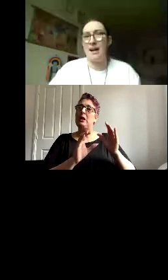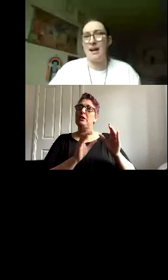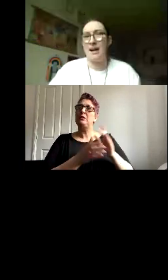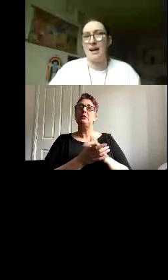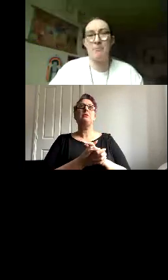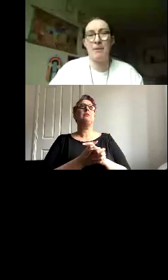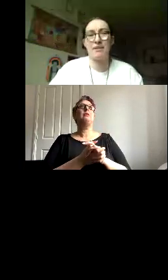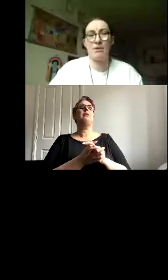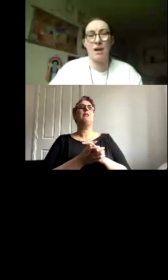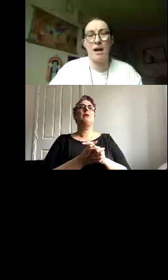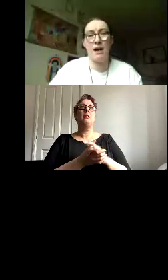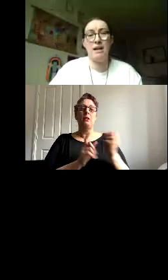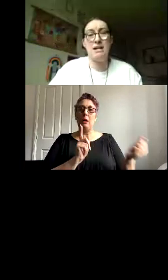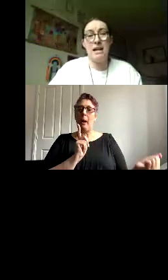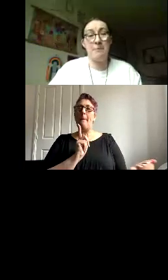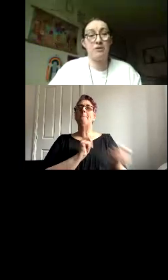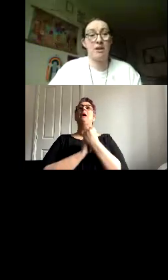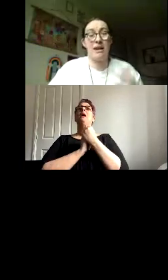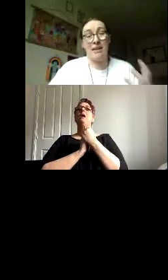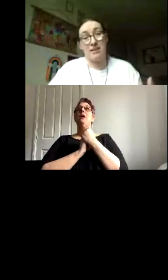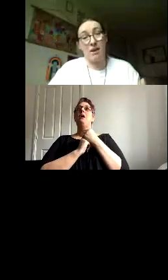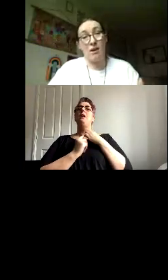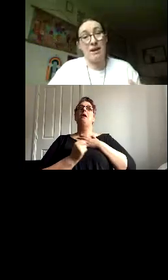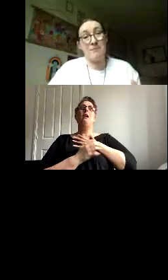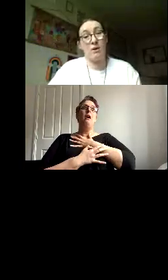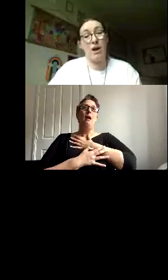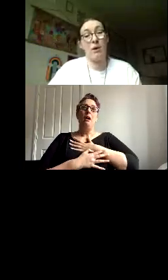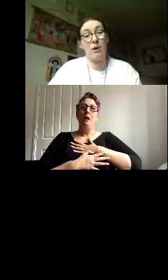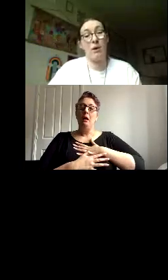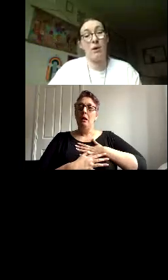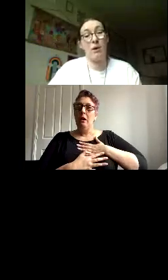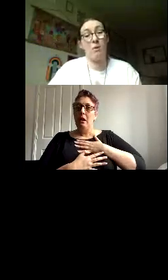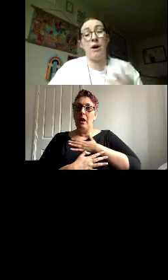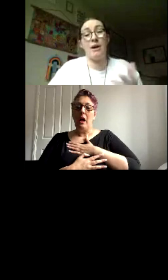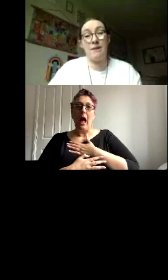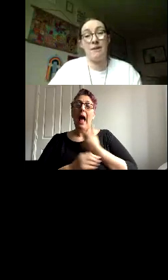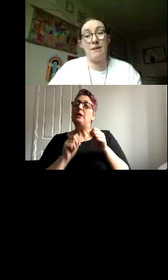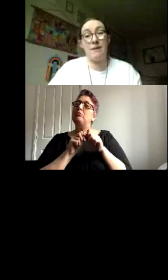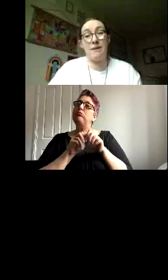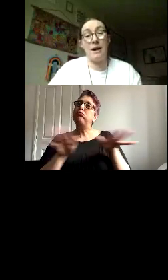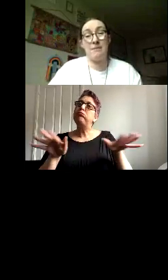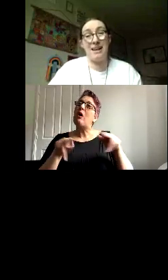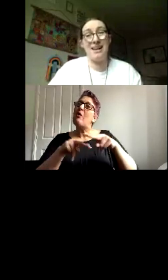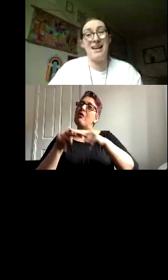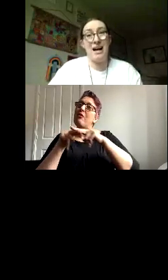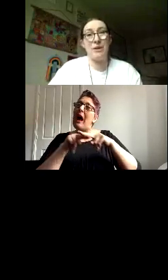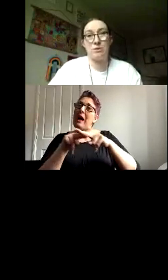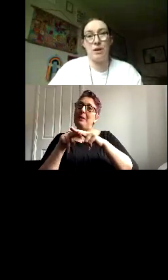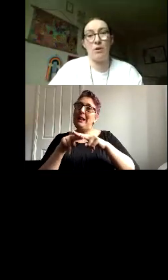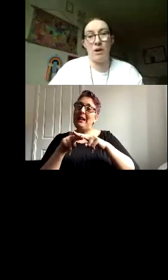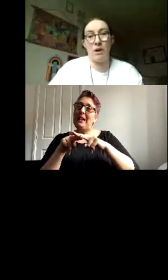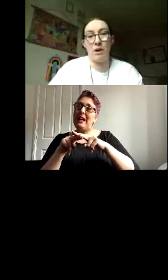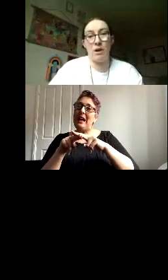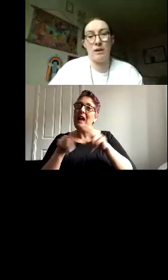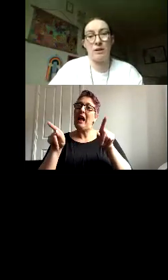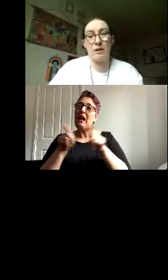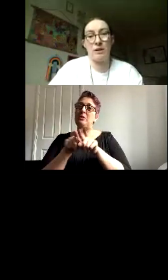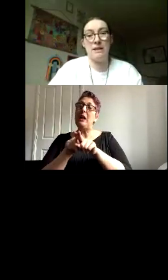huge impact on her emotionally at the time, on her wider family, also on her subsequent